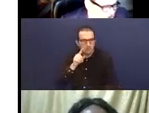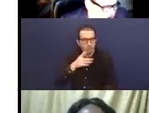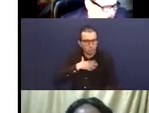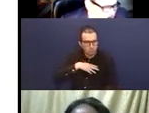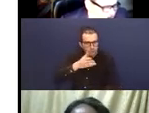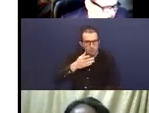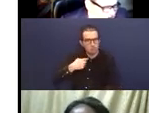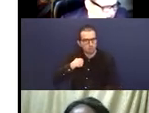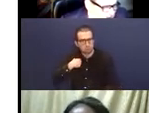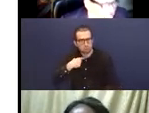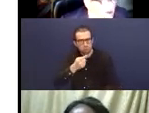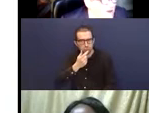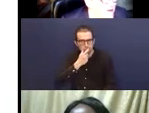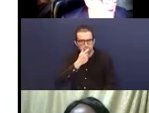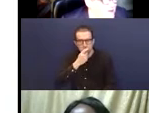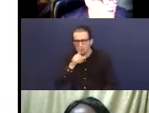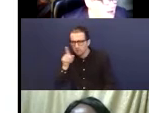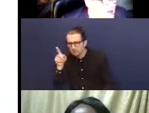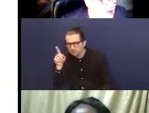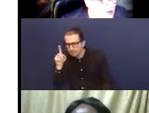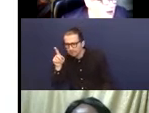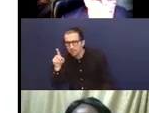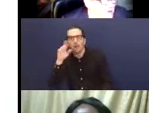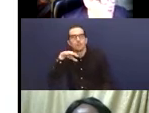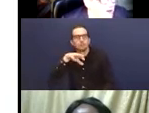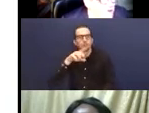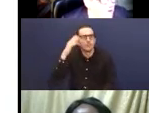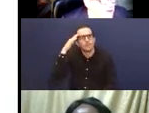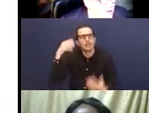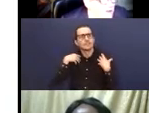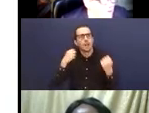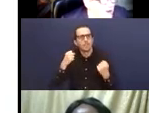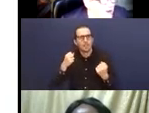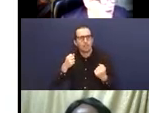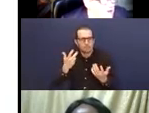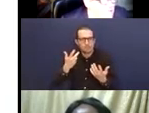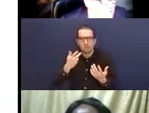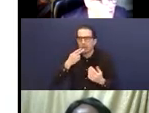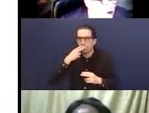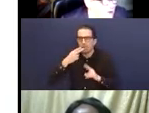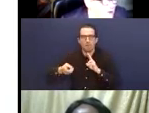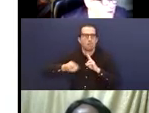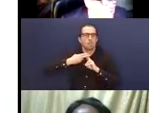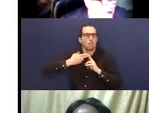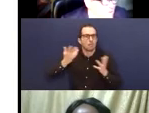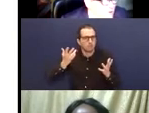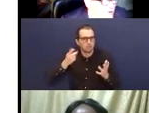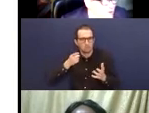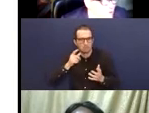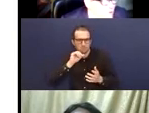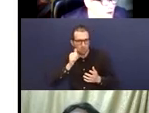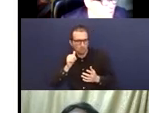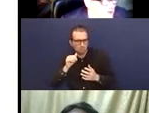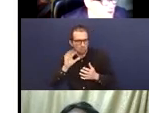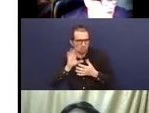on 16 countries, mainly developed countries. But 3 in 20 working age people are affected by moderate